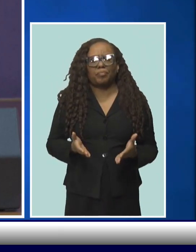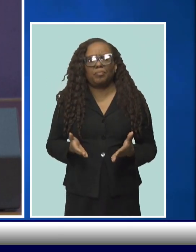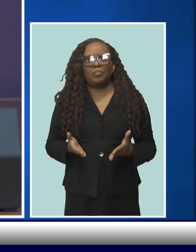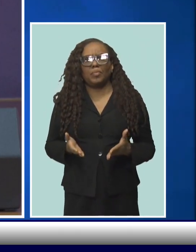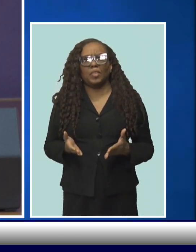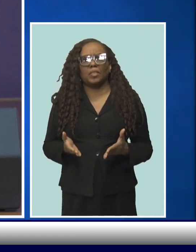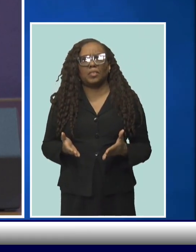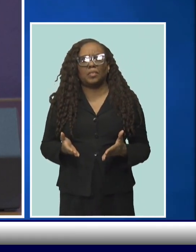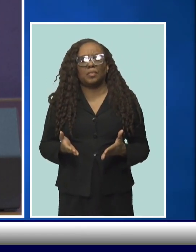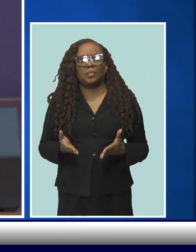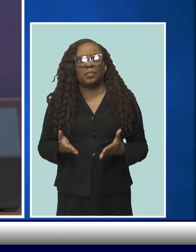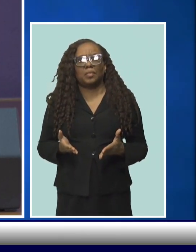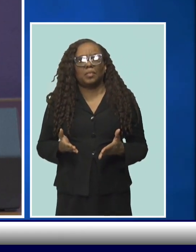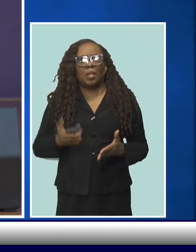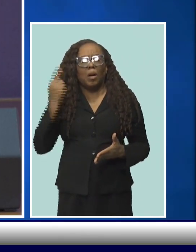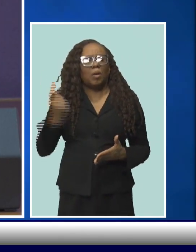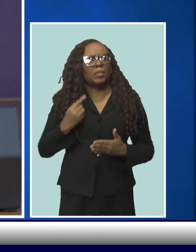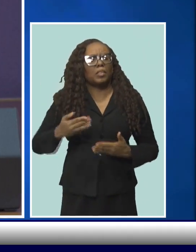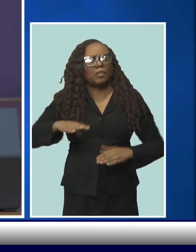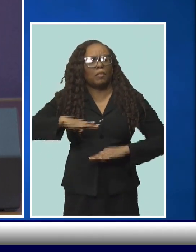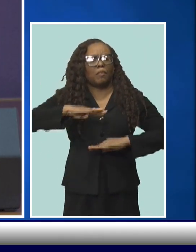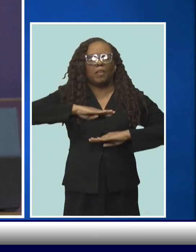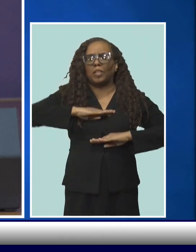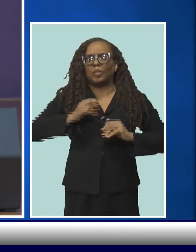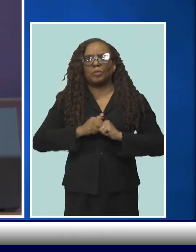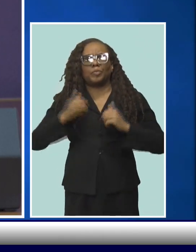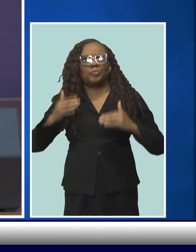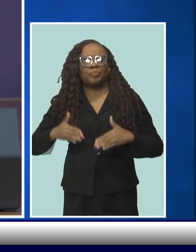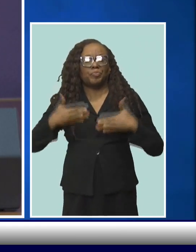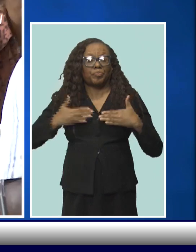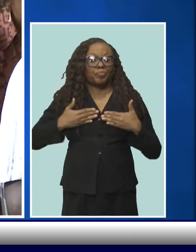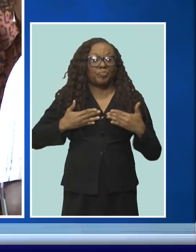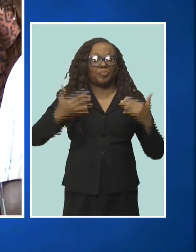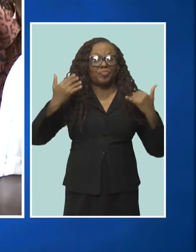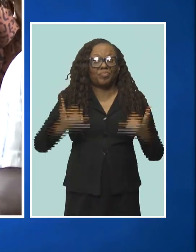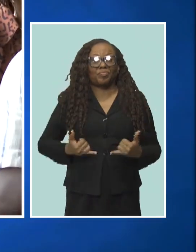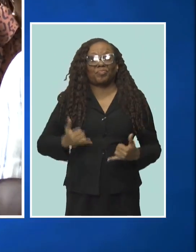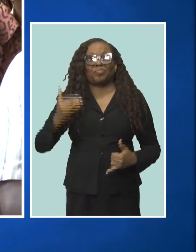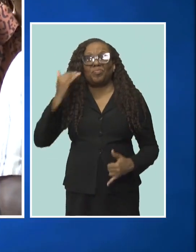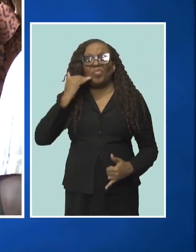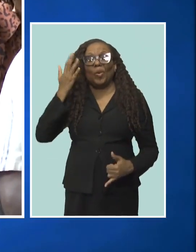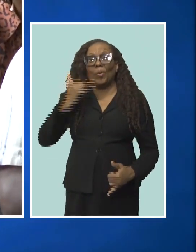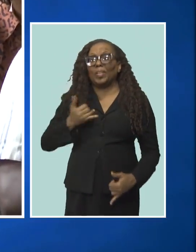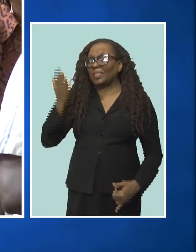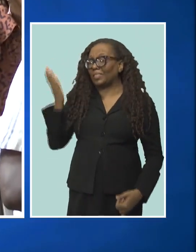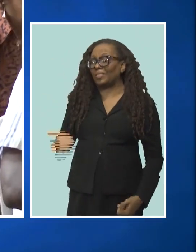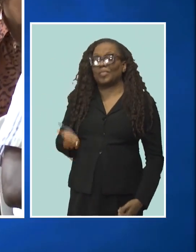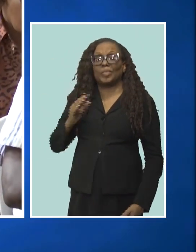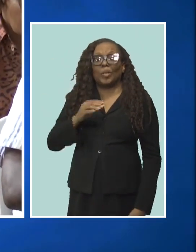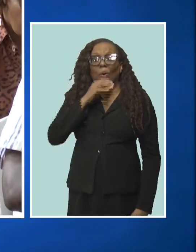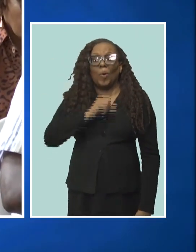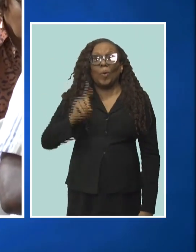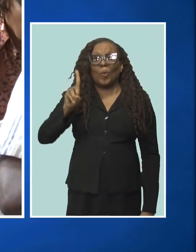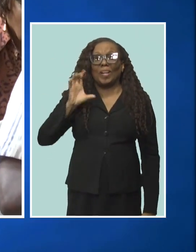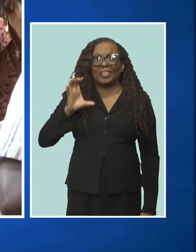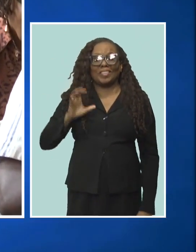full of confidence and joy. Now you know why she is at the age of 100 today.